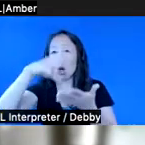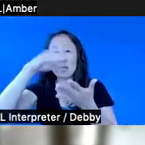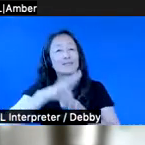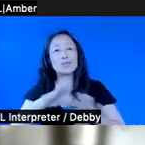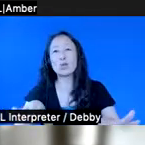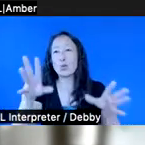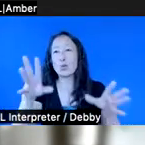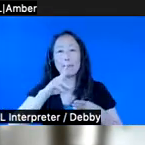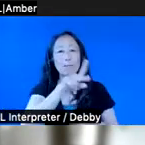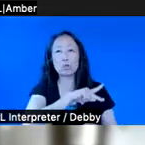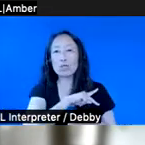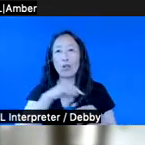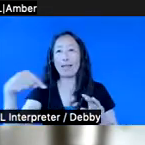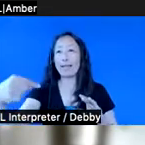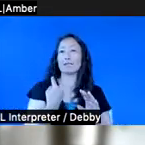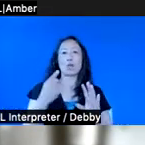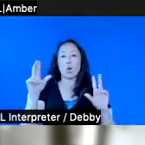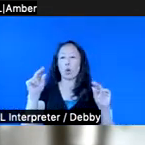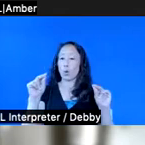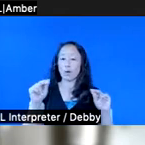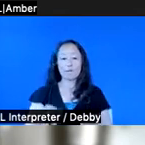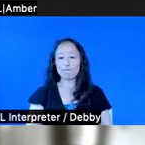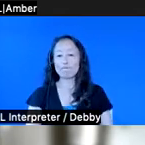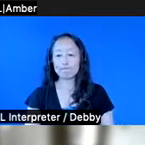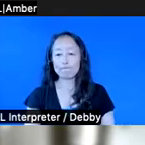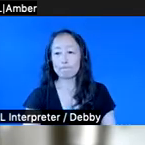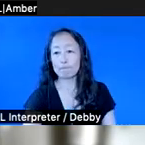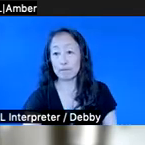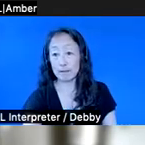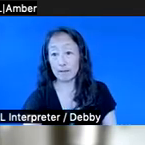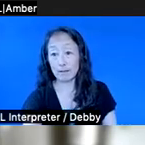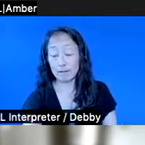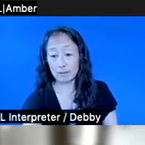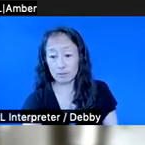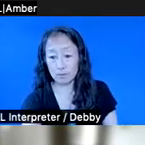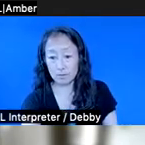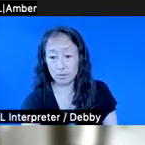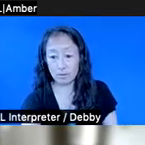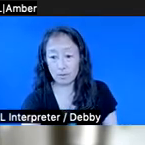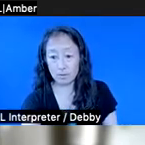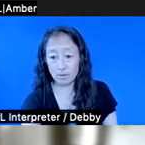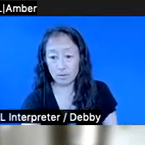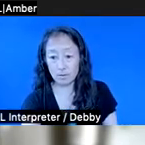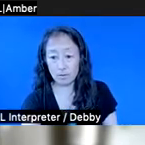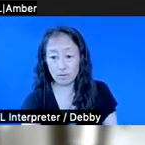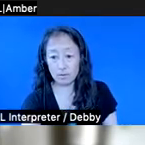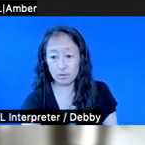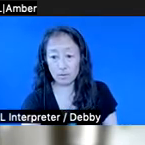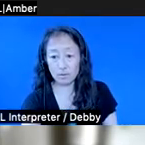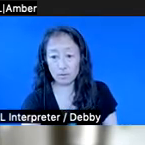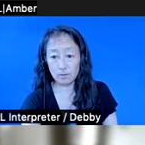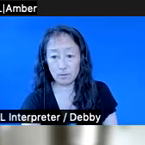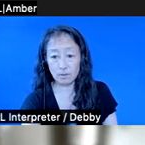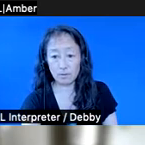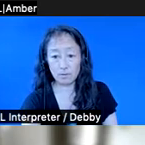Yes. All right. Yeah. as advocates,